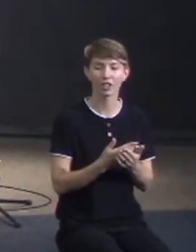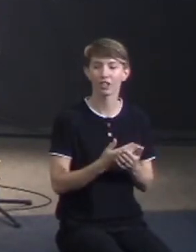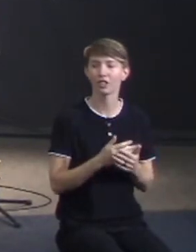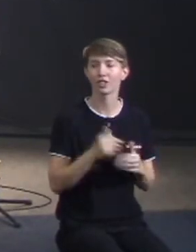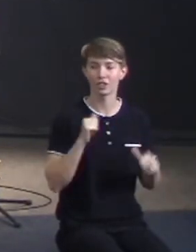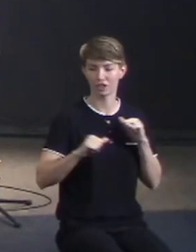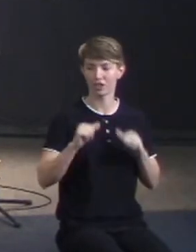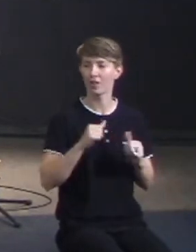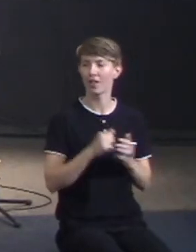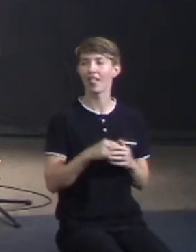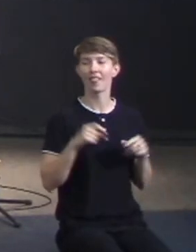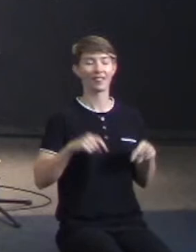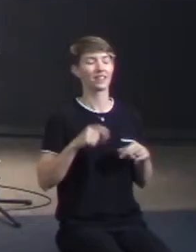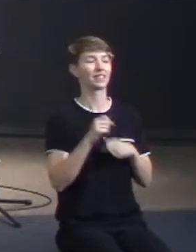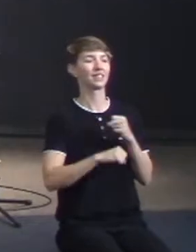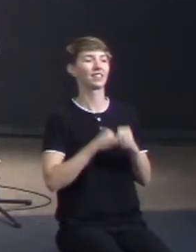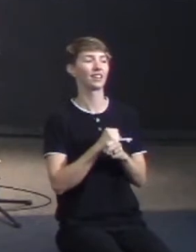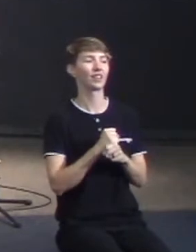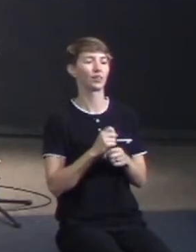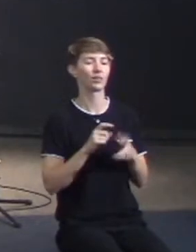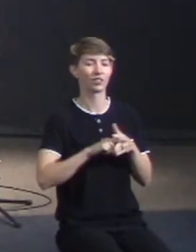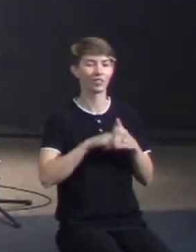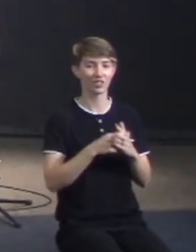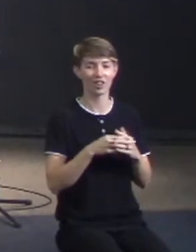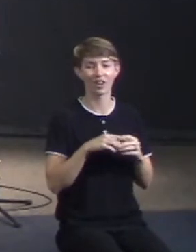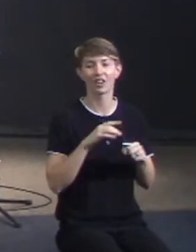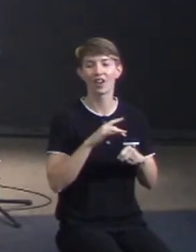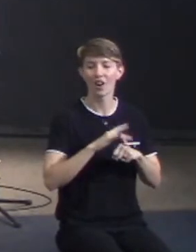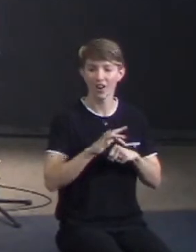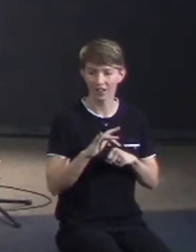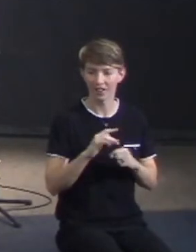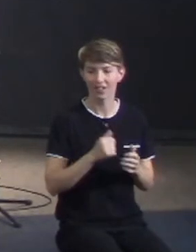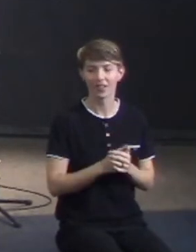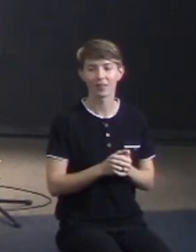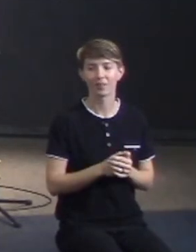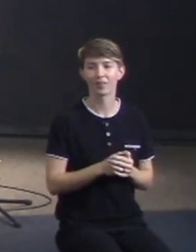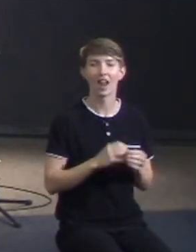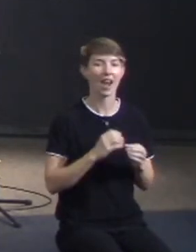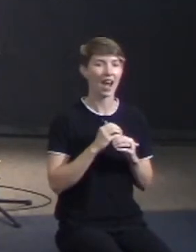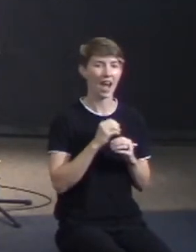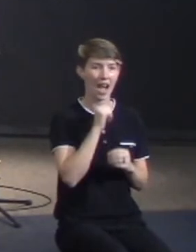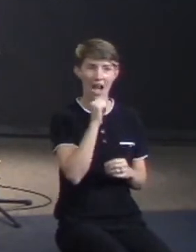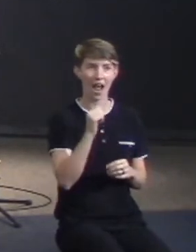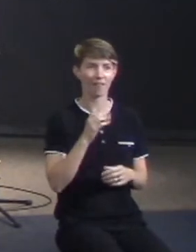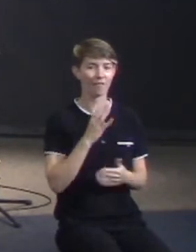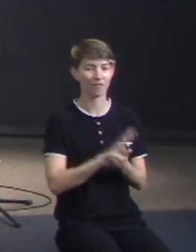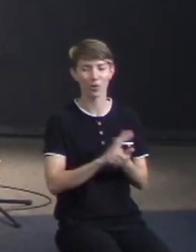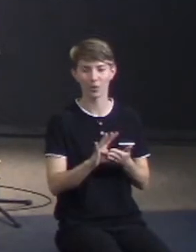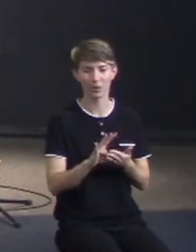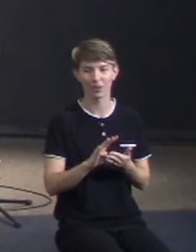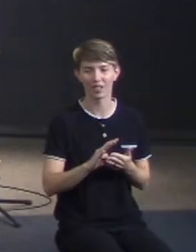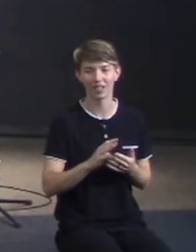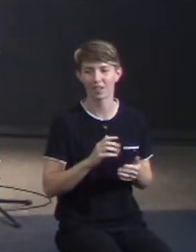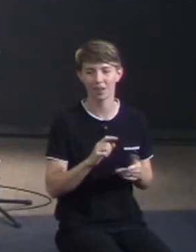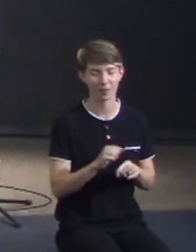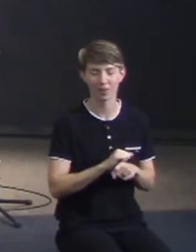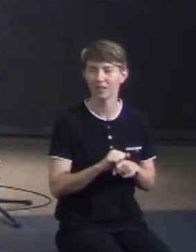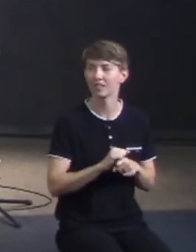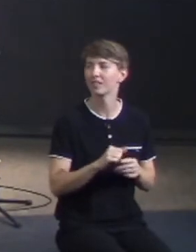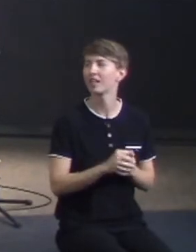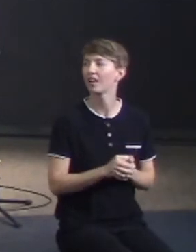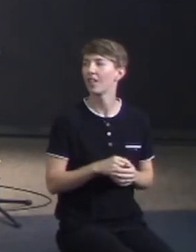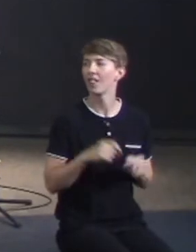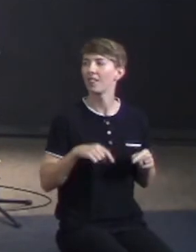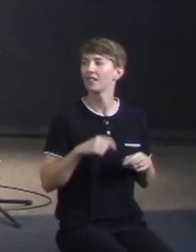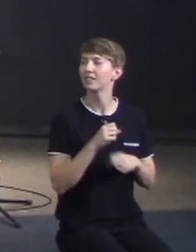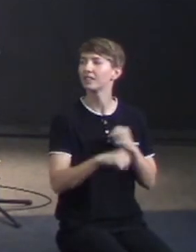early. No 4-week rehearsal and put on a show. So this year I actually have Erica Willis helping me